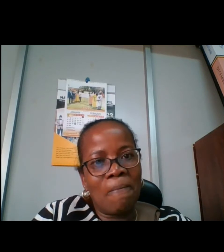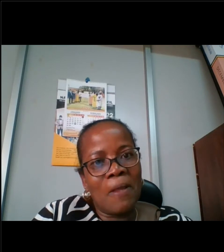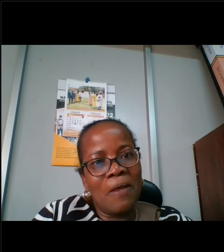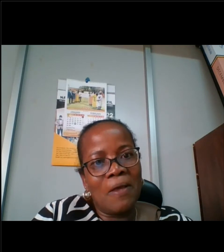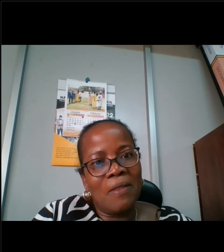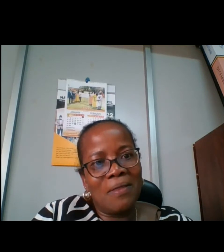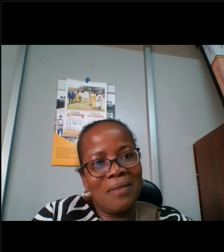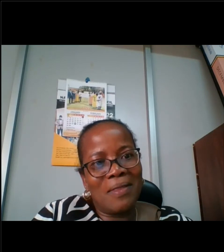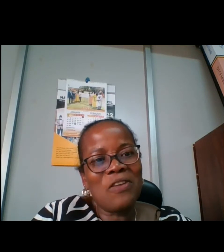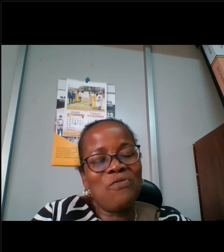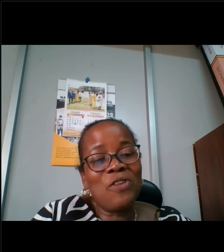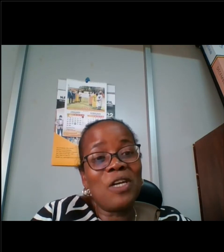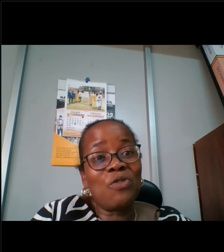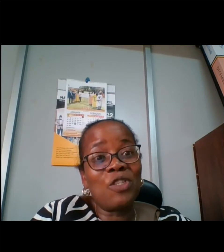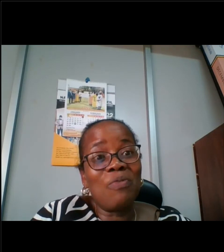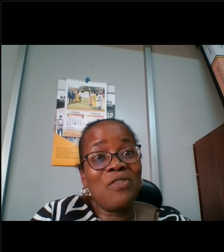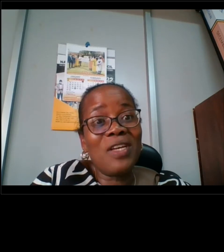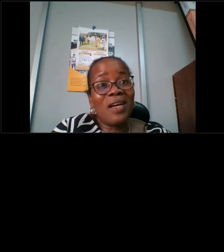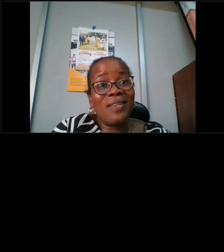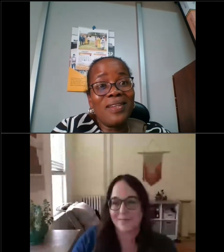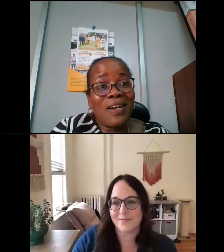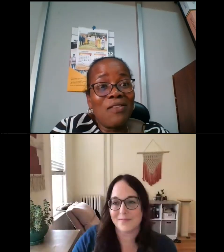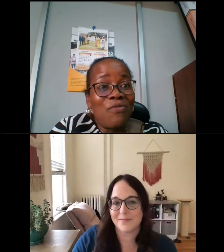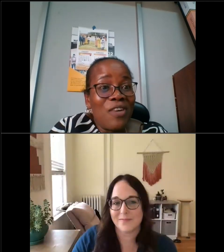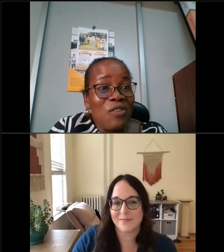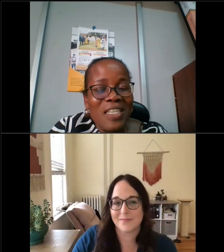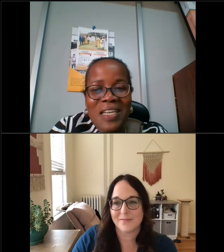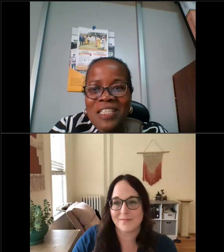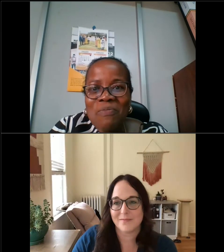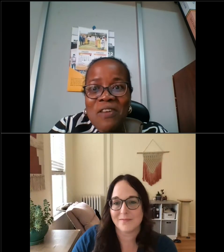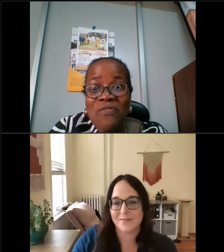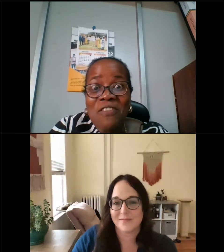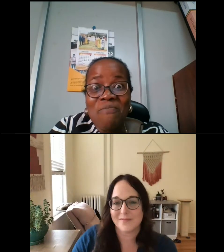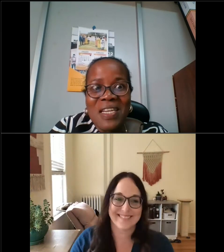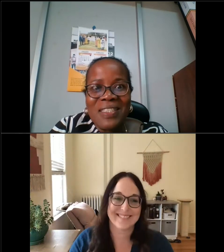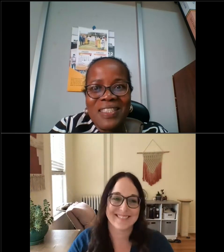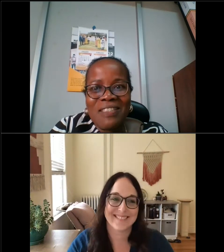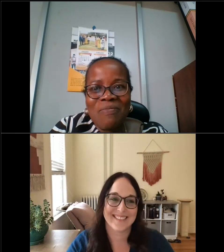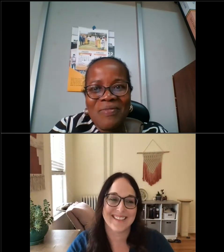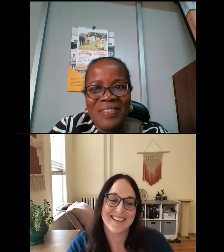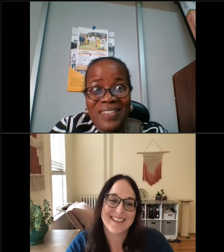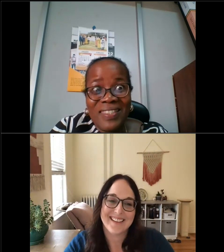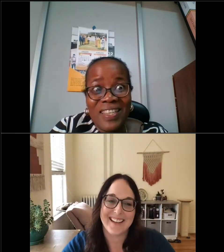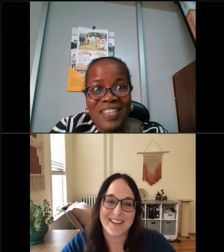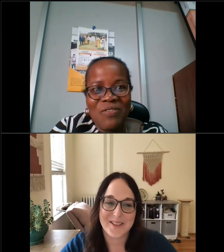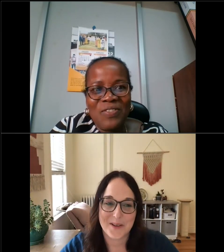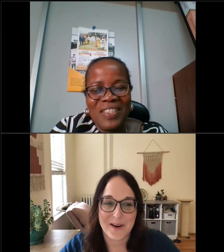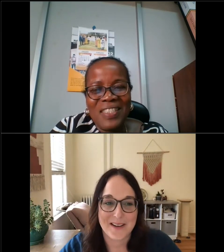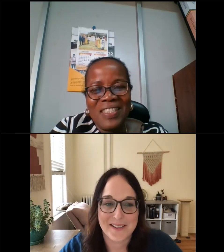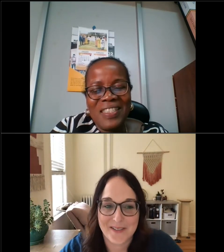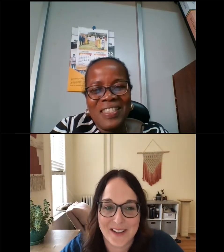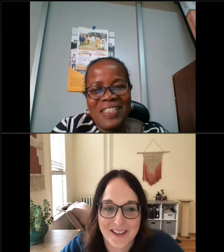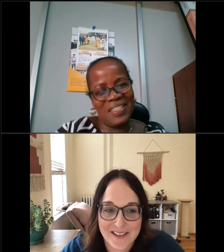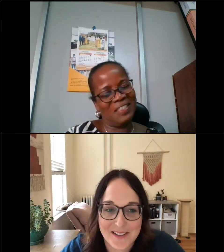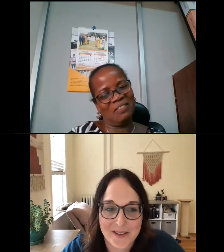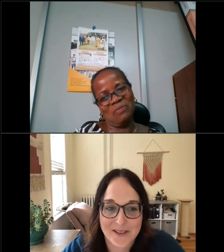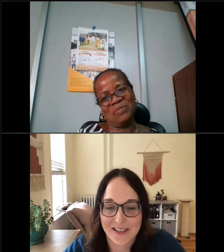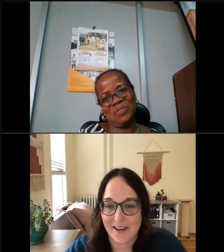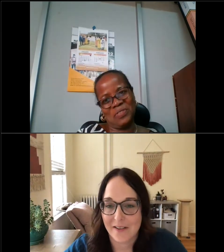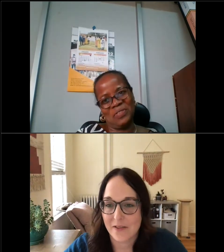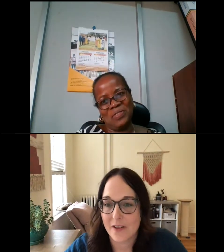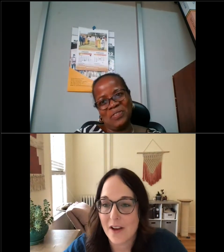discussing. Thank you very much, Rosemary. I think I've utilized my 5 minutes. Thank you so much for